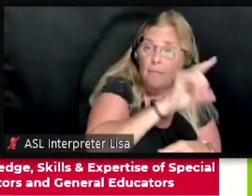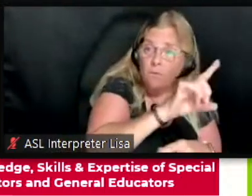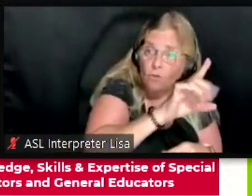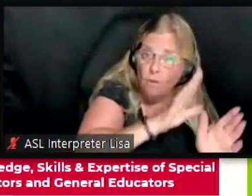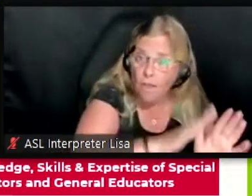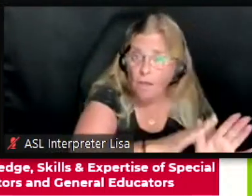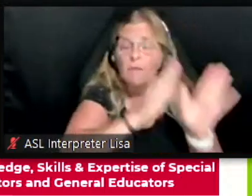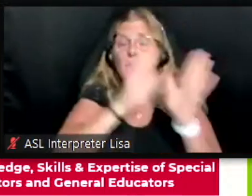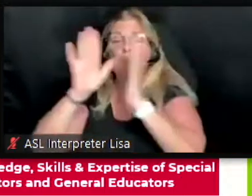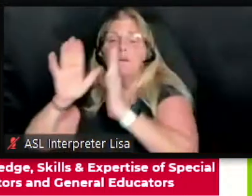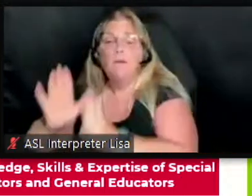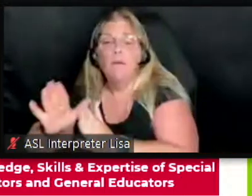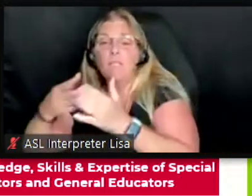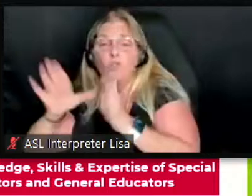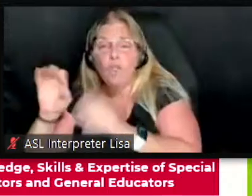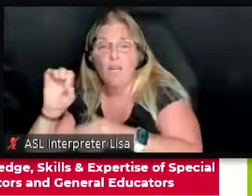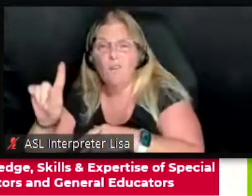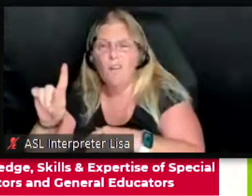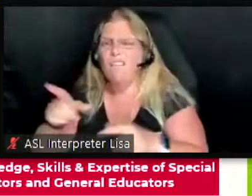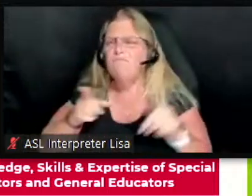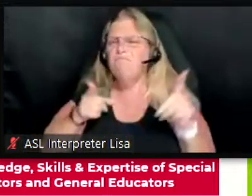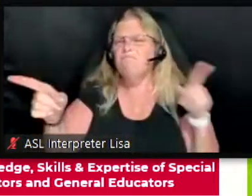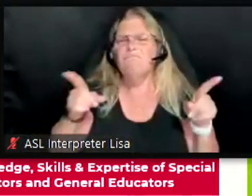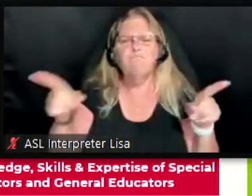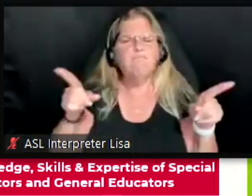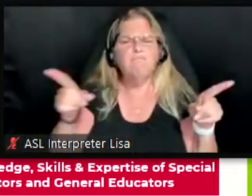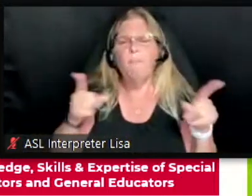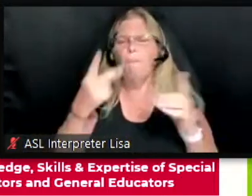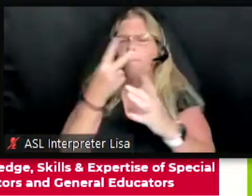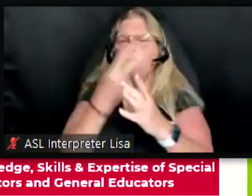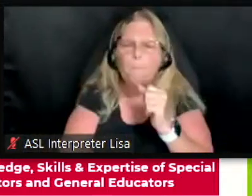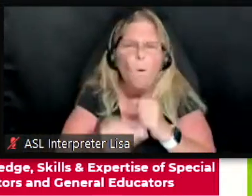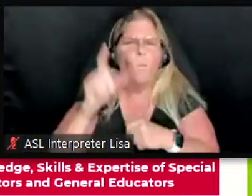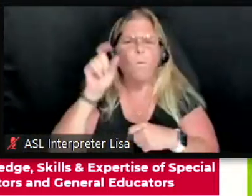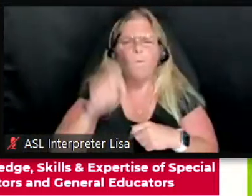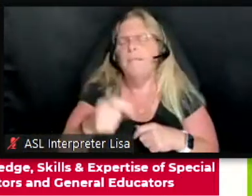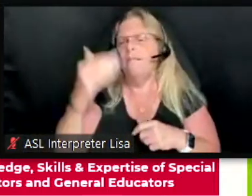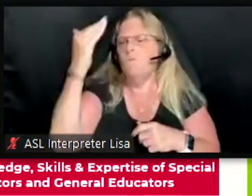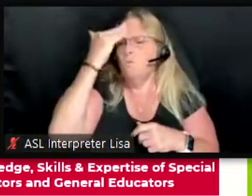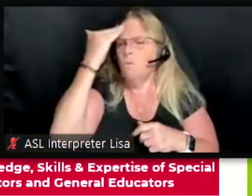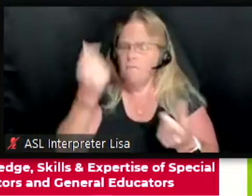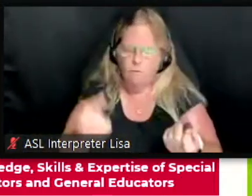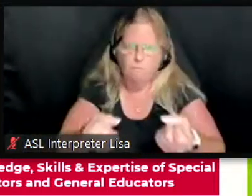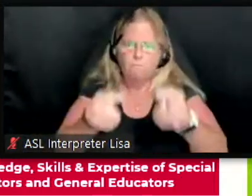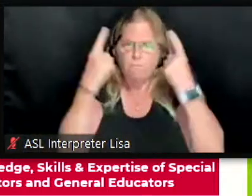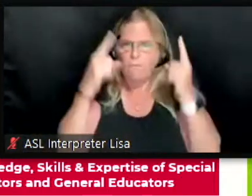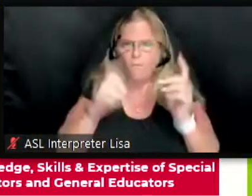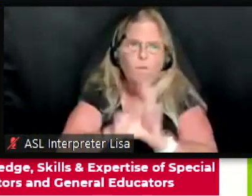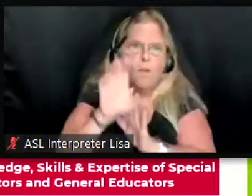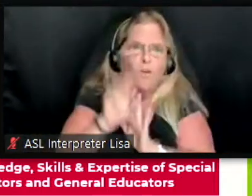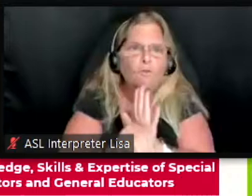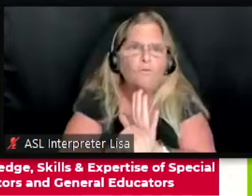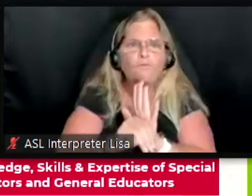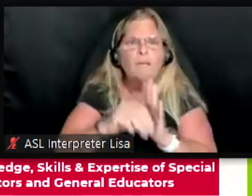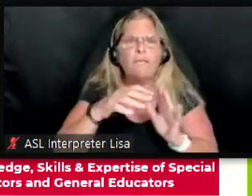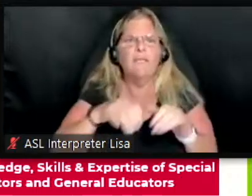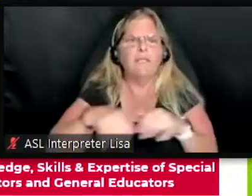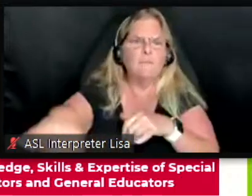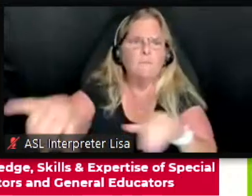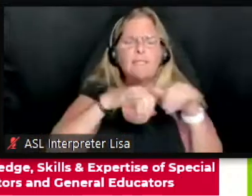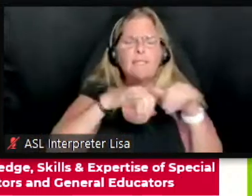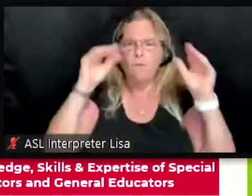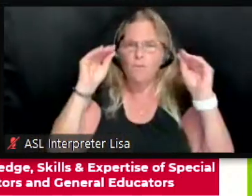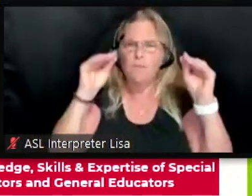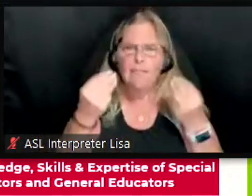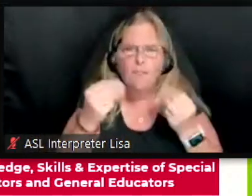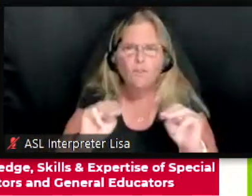understanding of the educational theories, the teaching methods, and curriculum standards. And when in terms of skills, we're looking at the